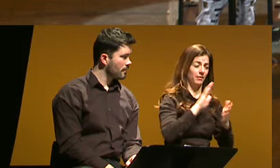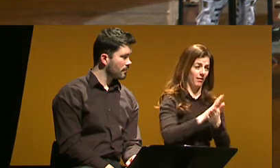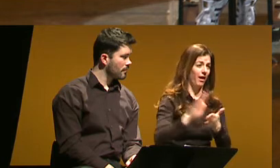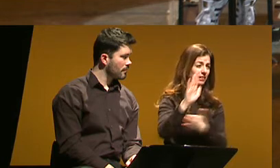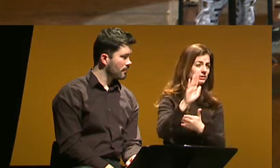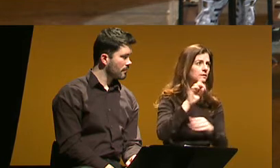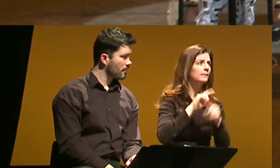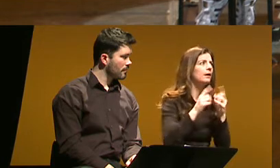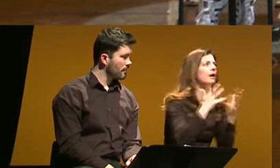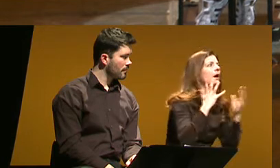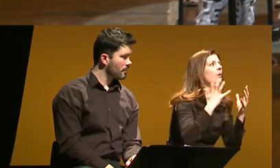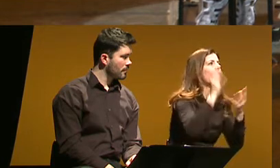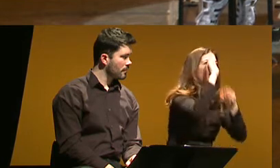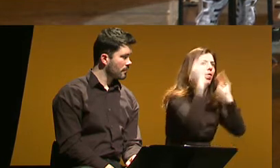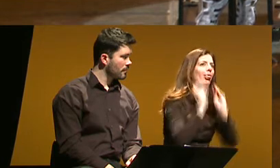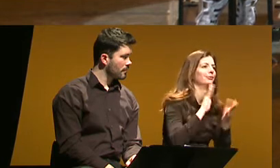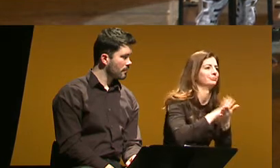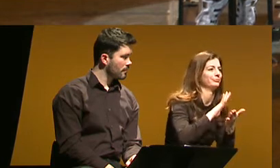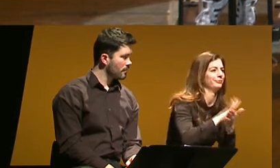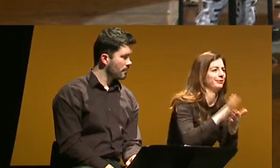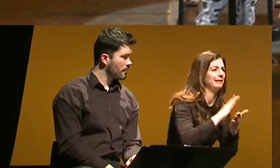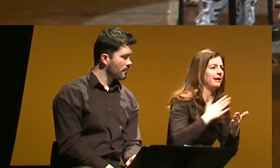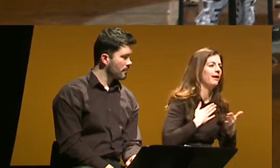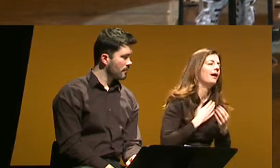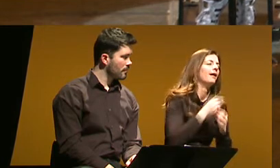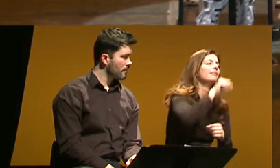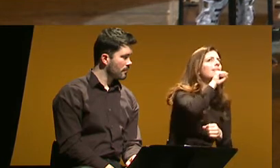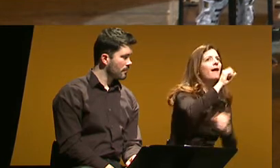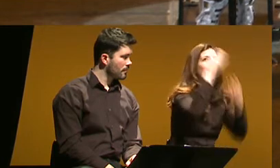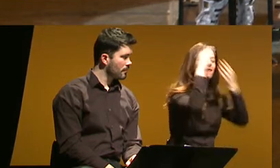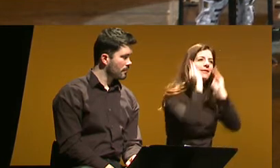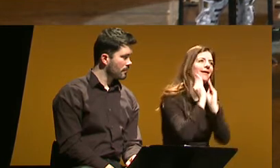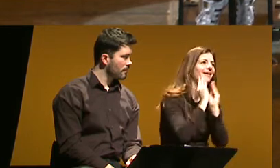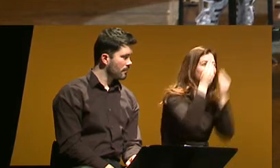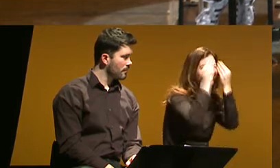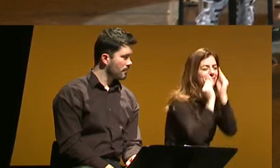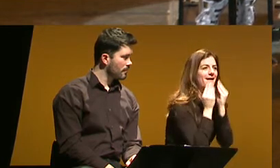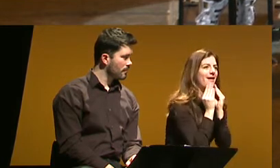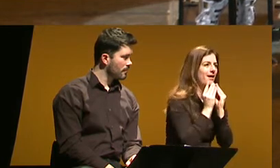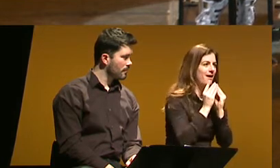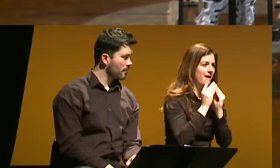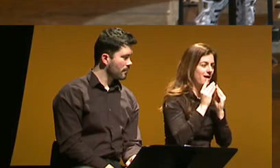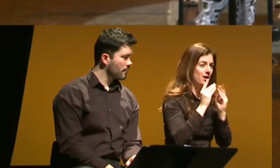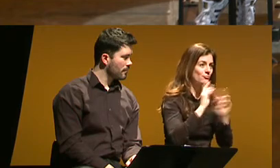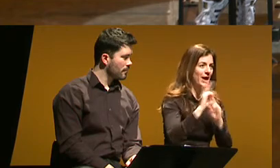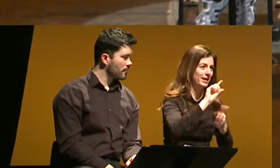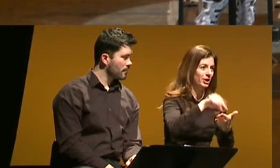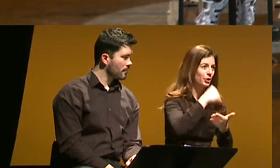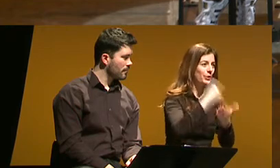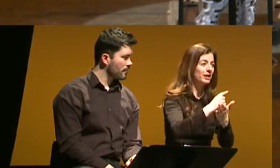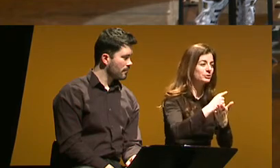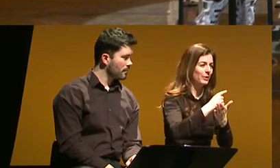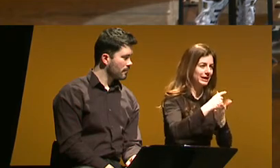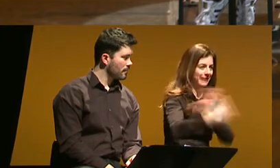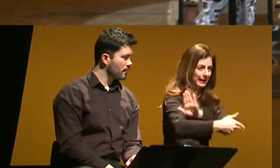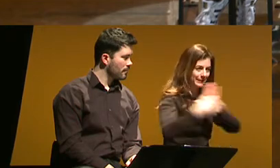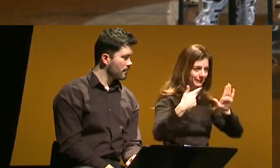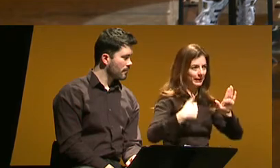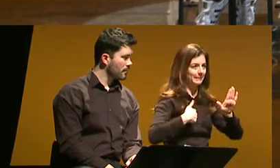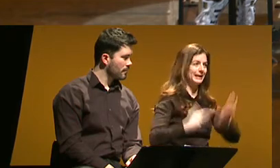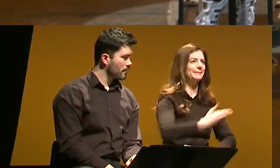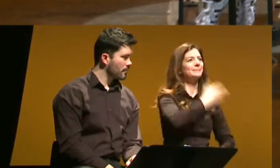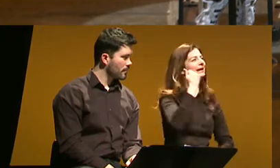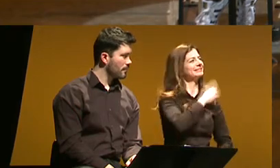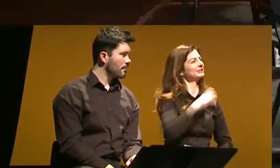to cosmetology school. I love doing hair and makeup. When I graduate, I am voted the student with Best